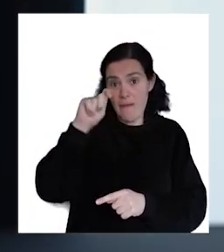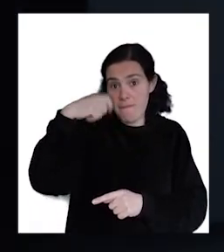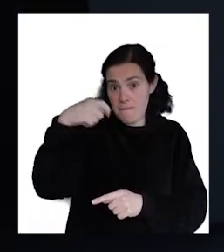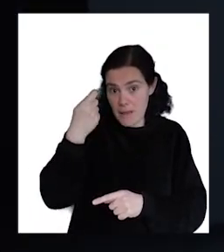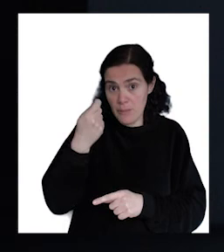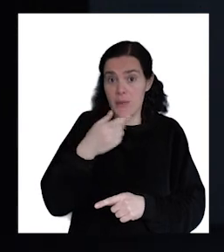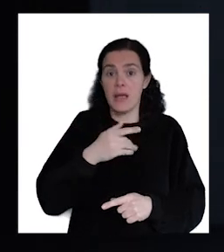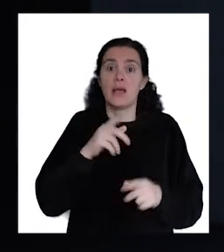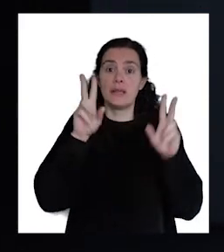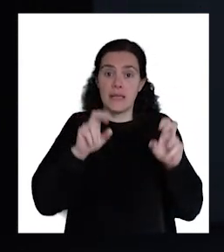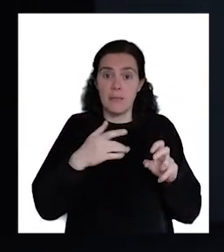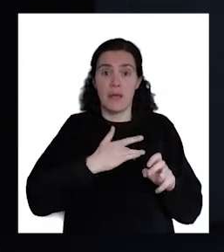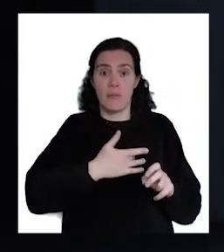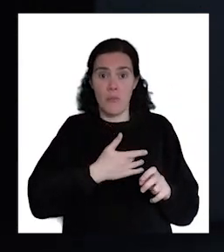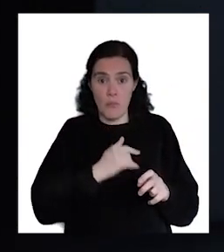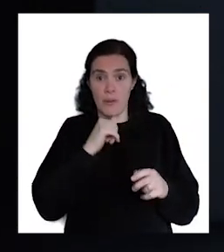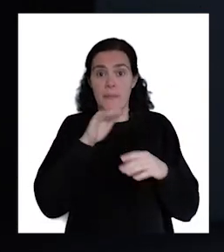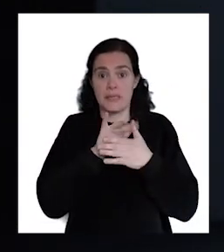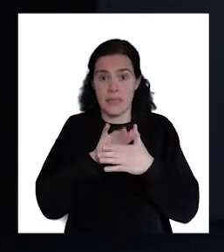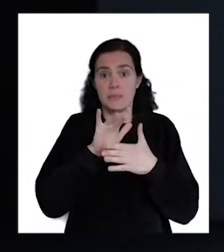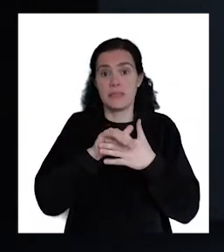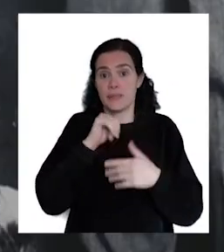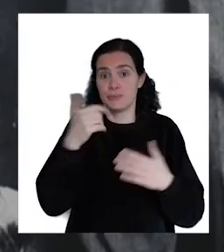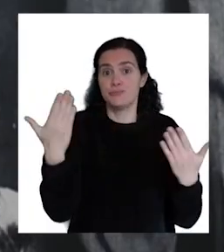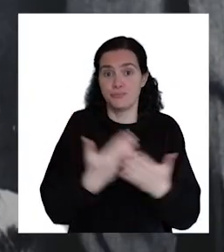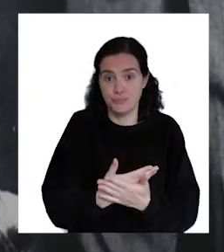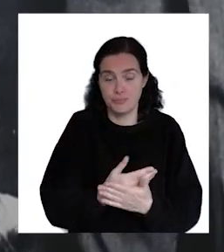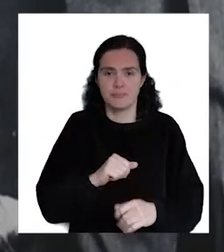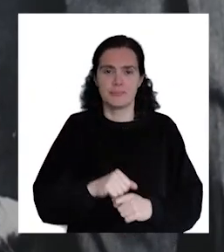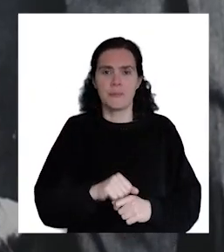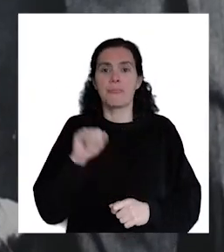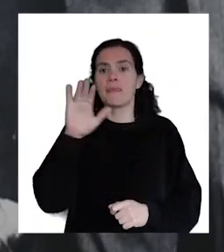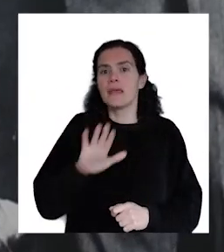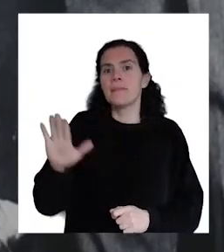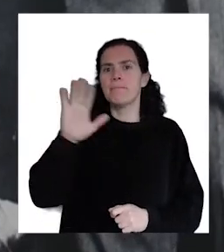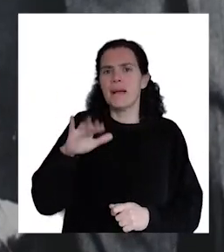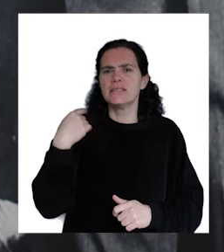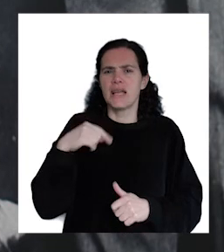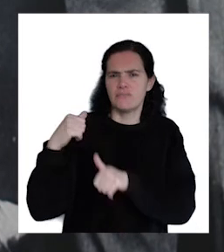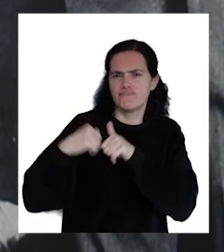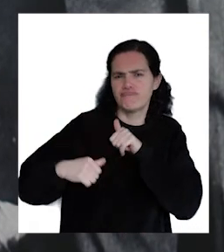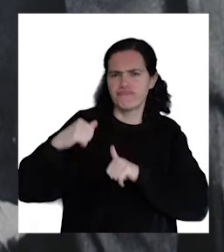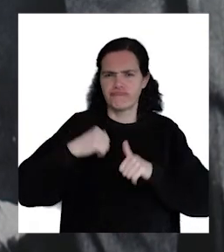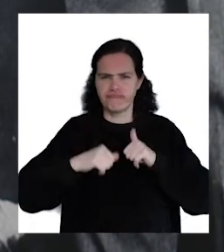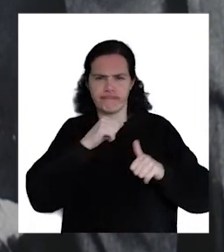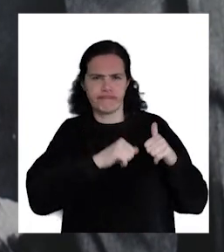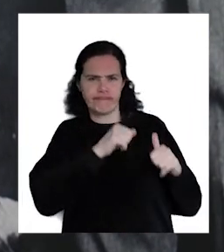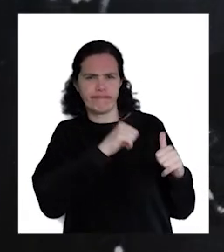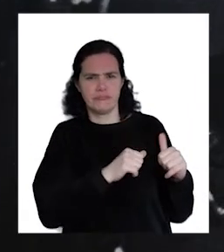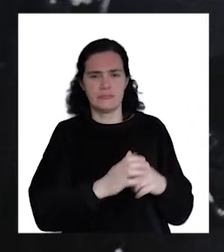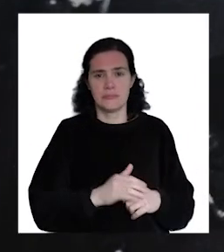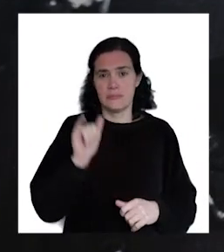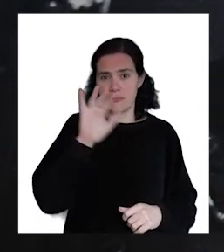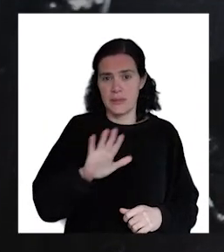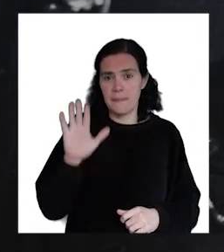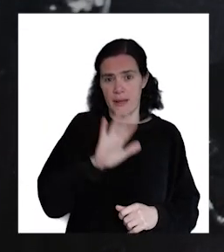film Love is the Message and the Message is Death, are images with scars